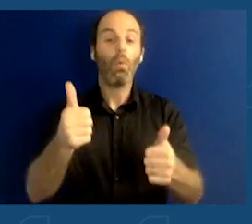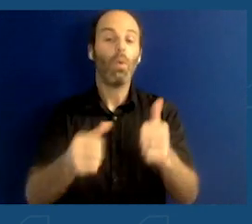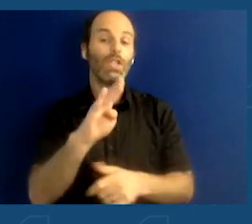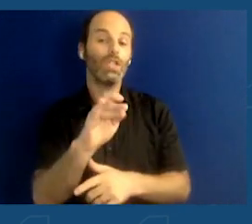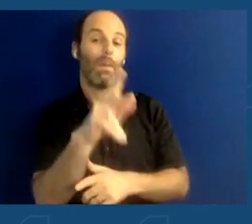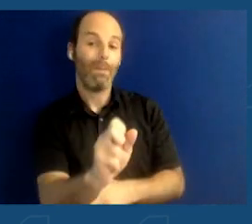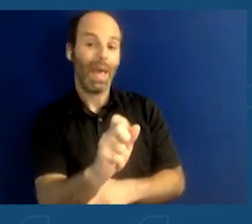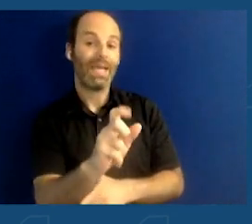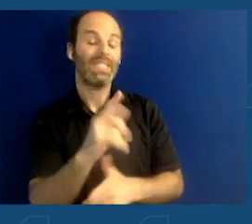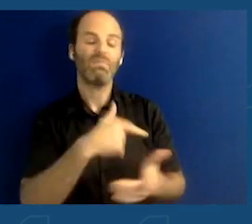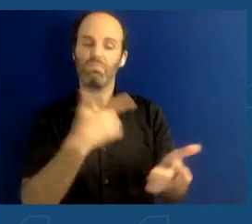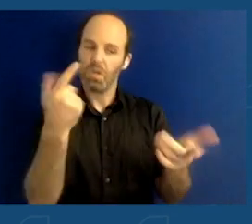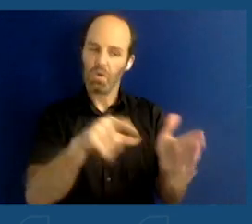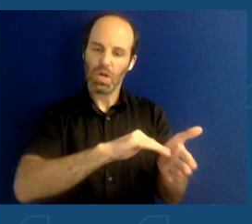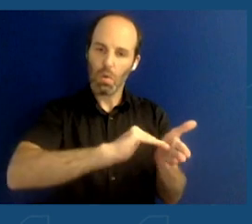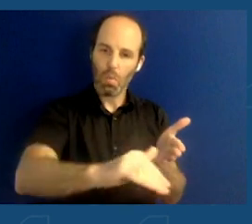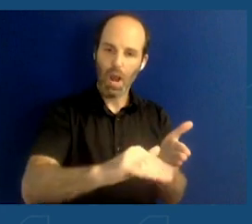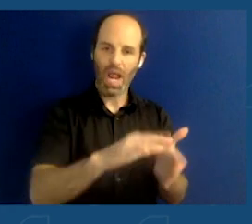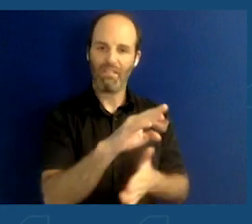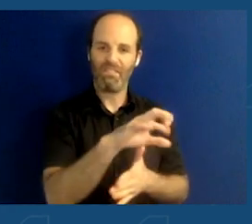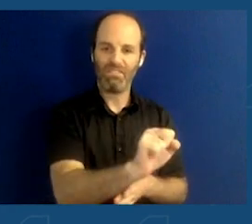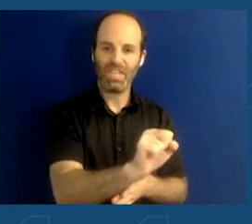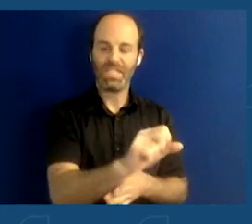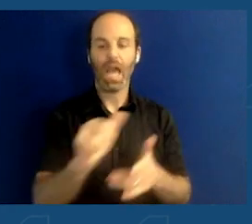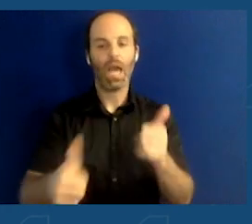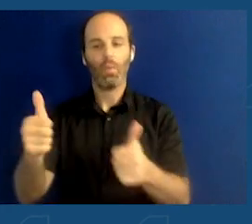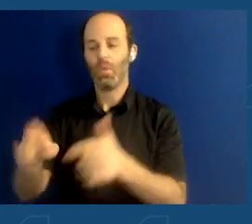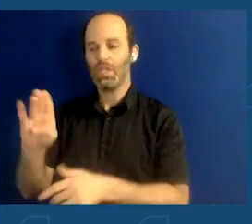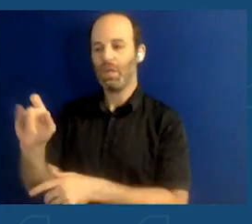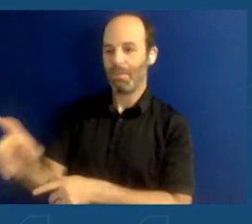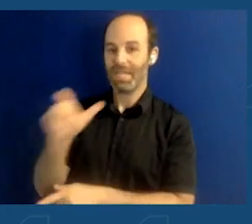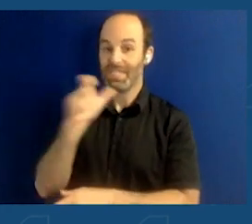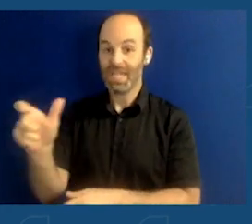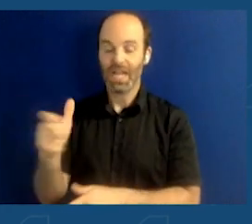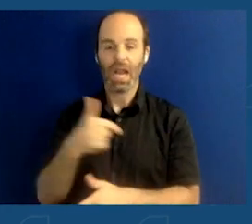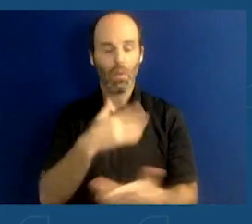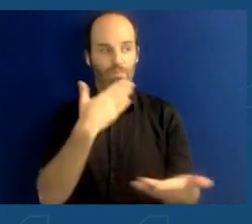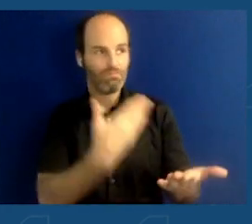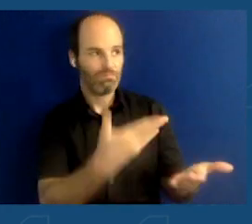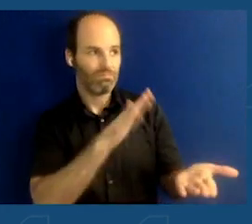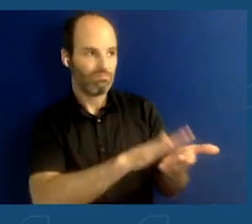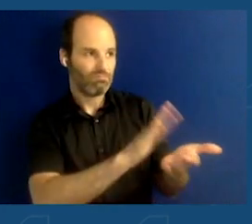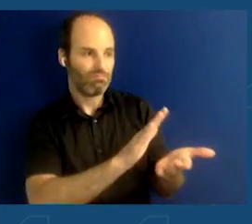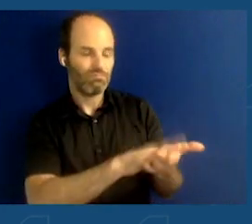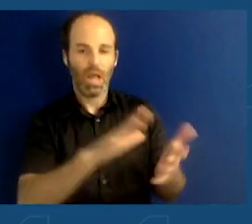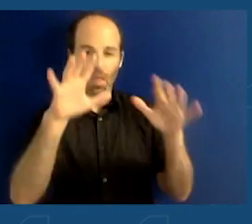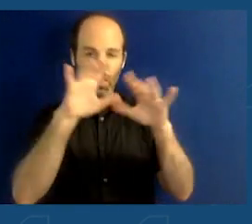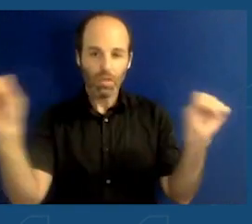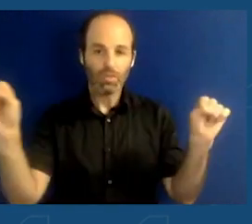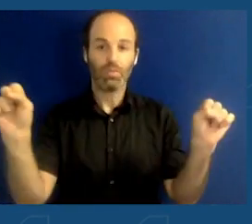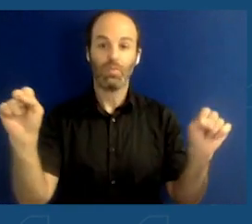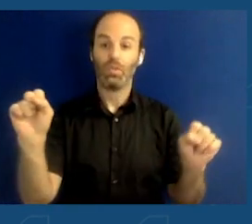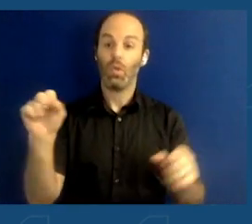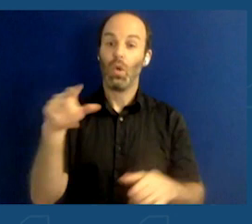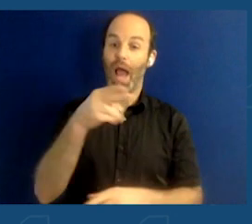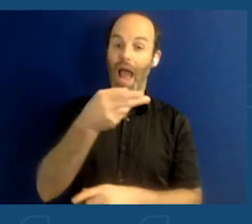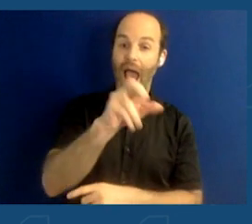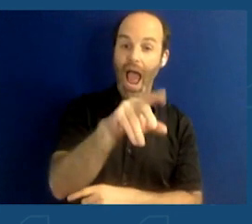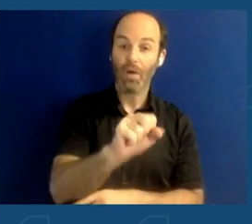haven't. And I want to commend the department for their willingness to do so, and I personally want to thank Superintendent Harris, who is here with us